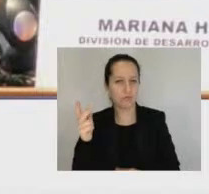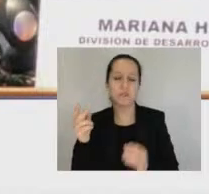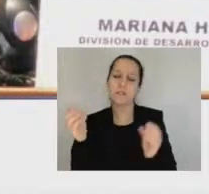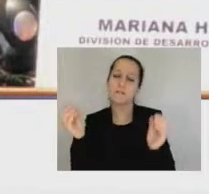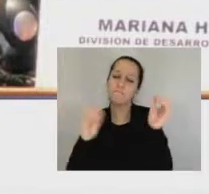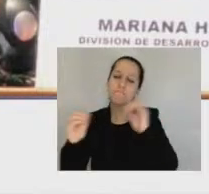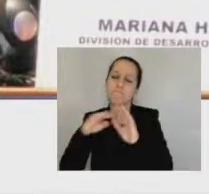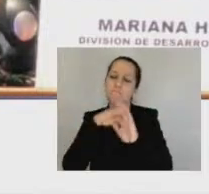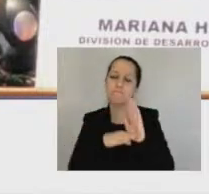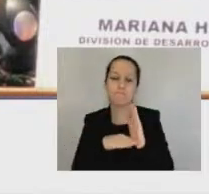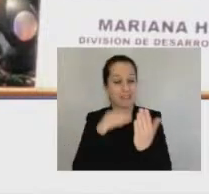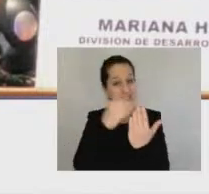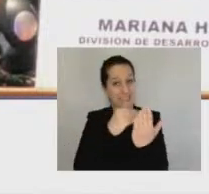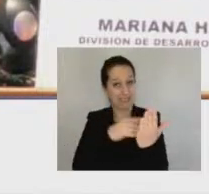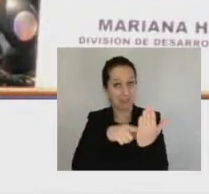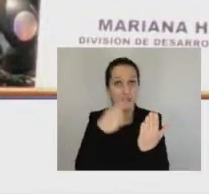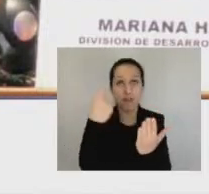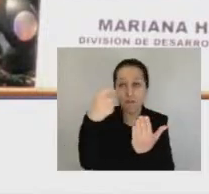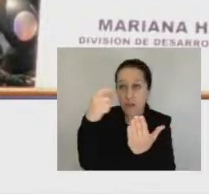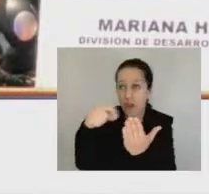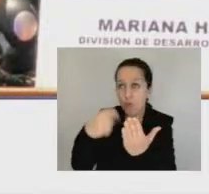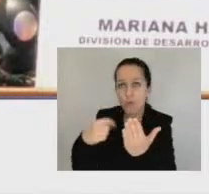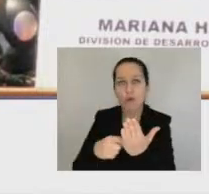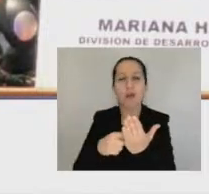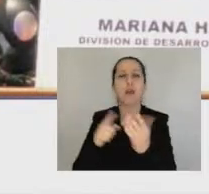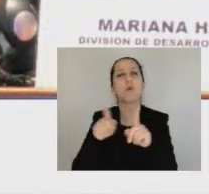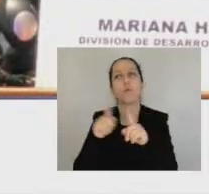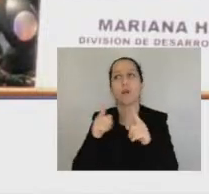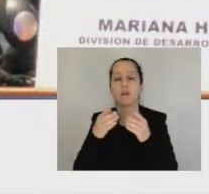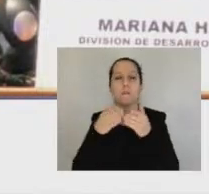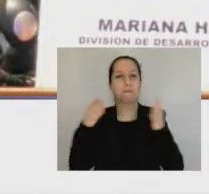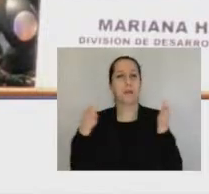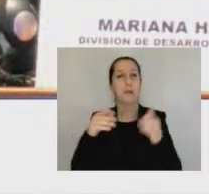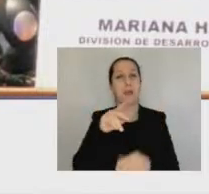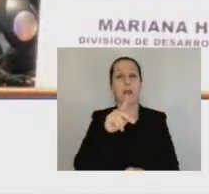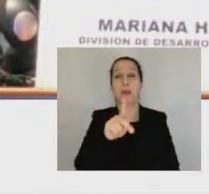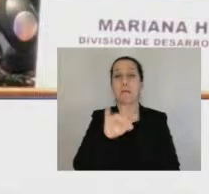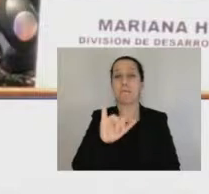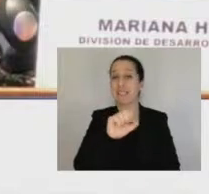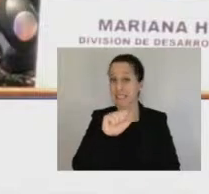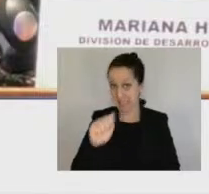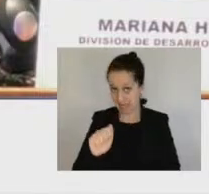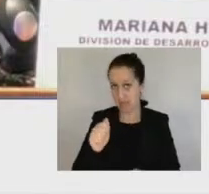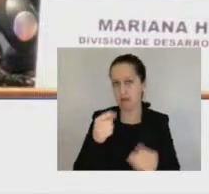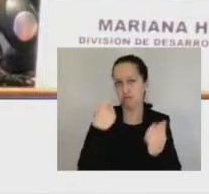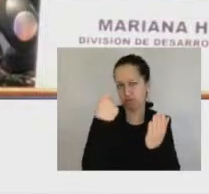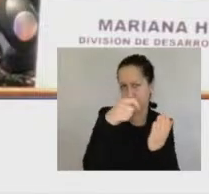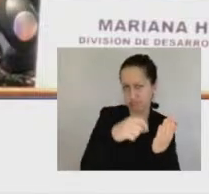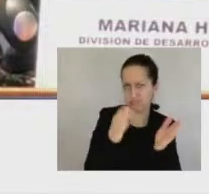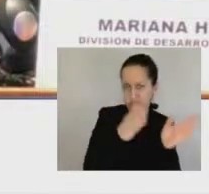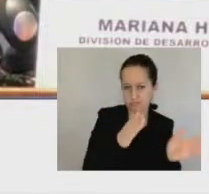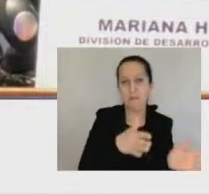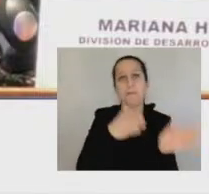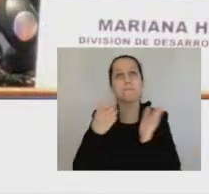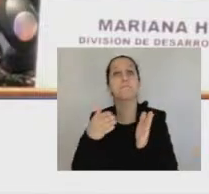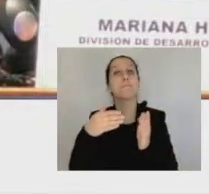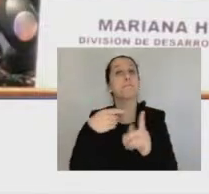In a few words, this expands the PISA sample to include